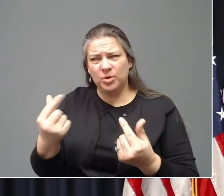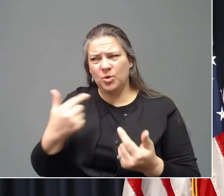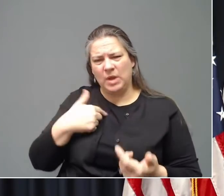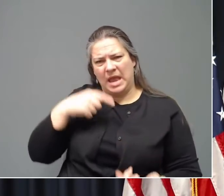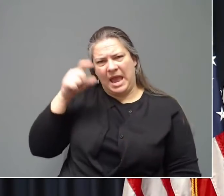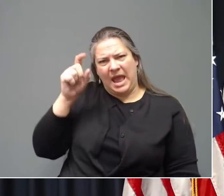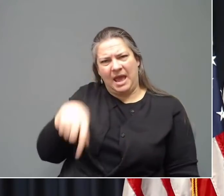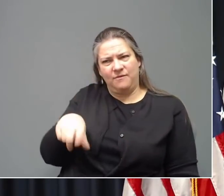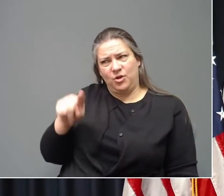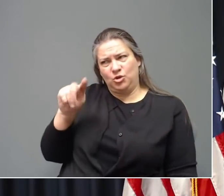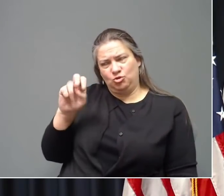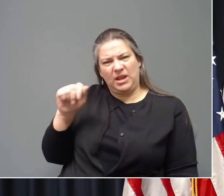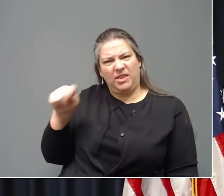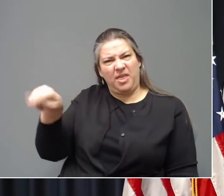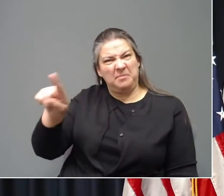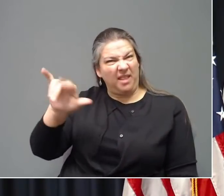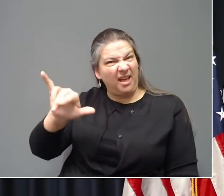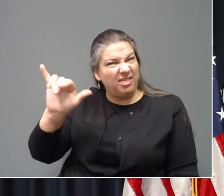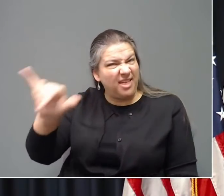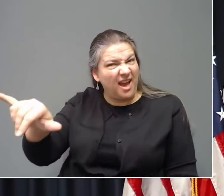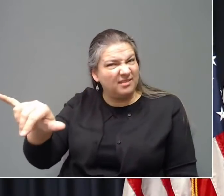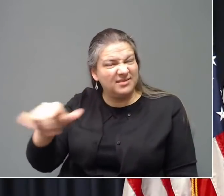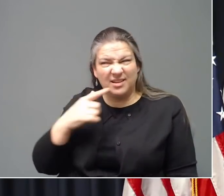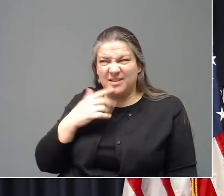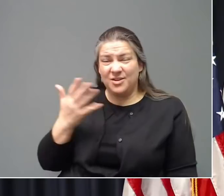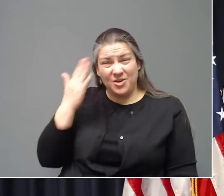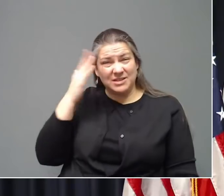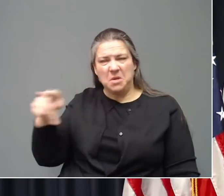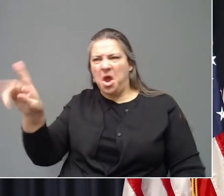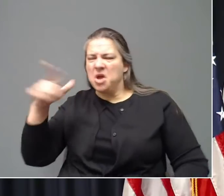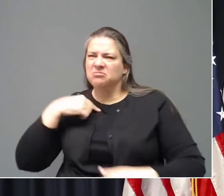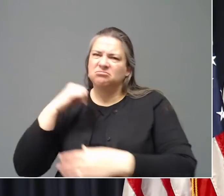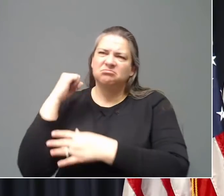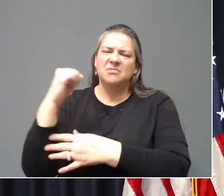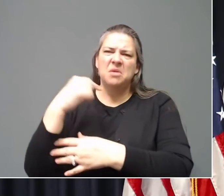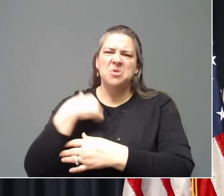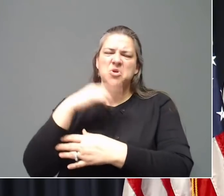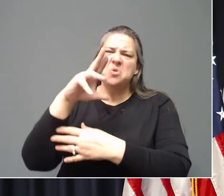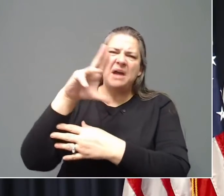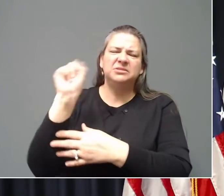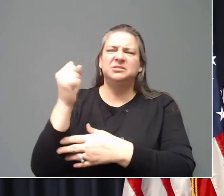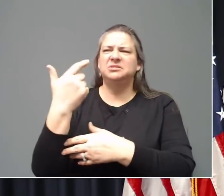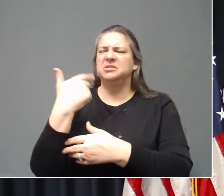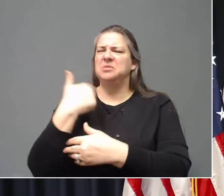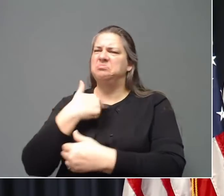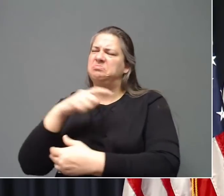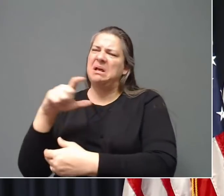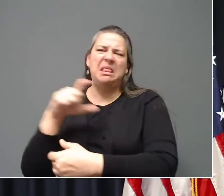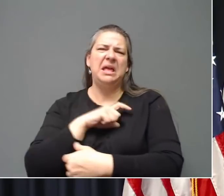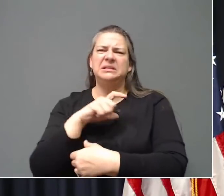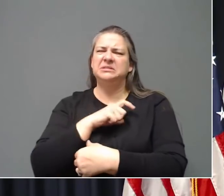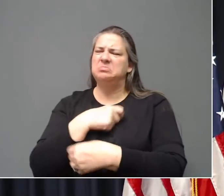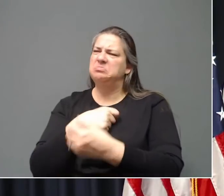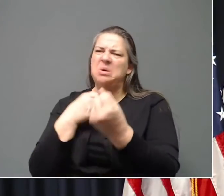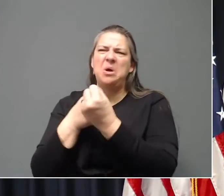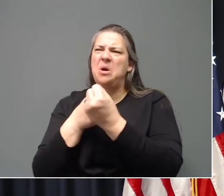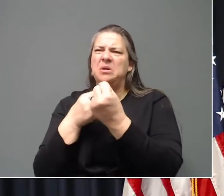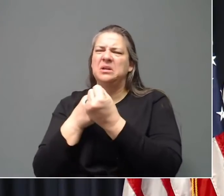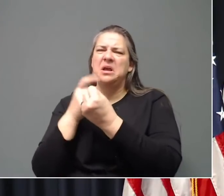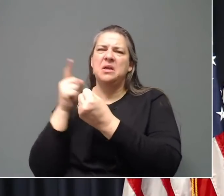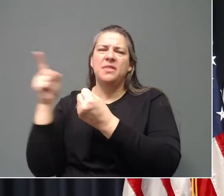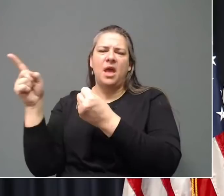went up there saying they're pro-US and they're pro-police, and then they attacked the Capitol